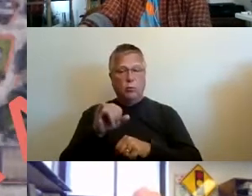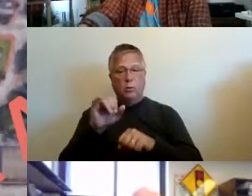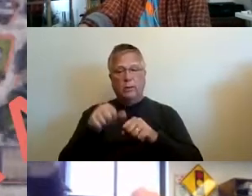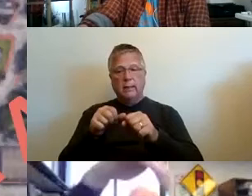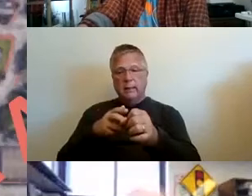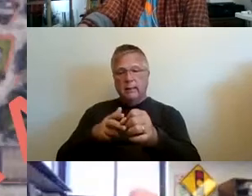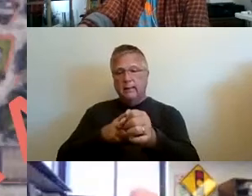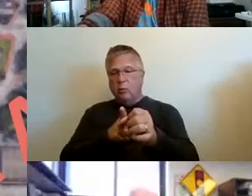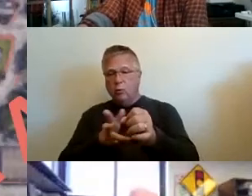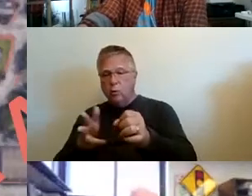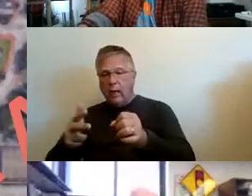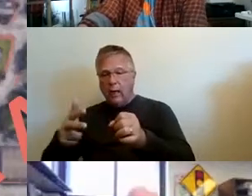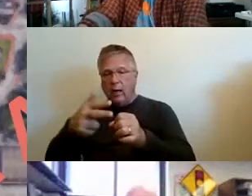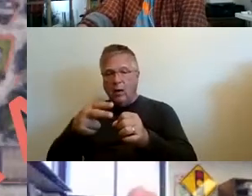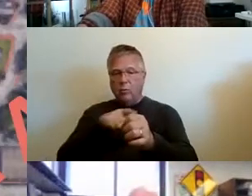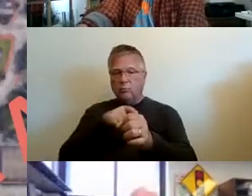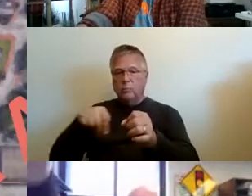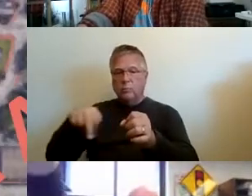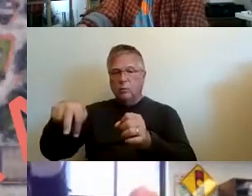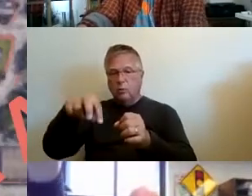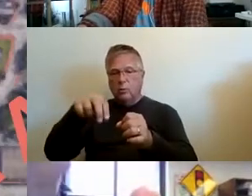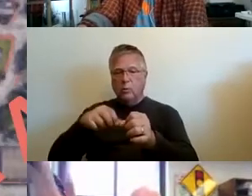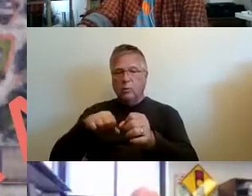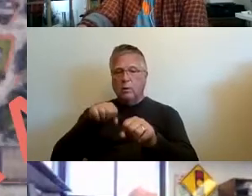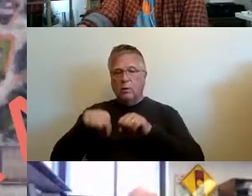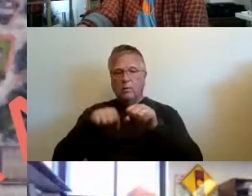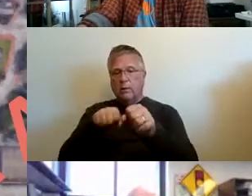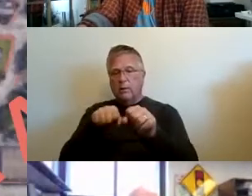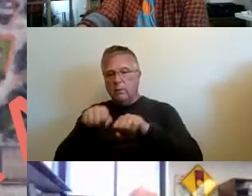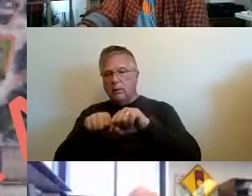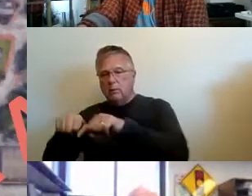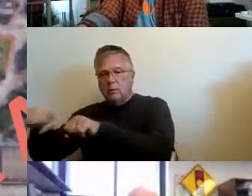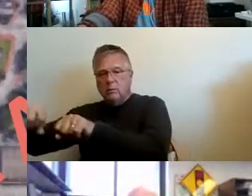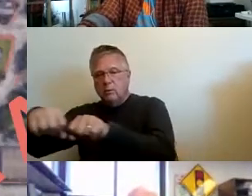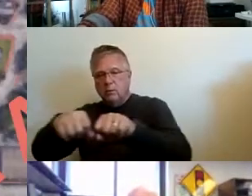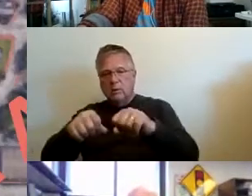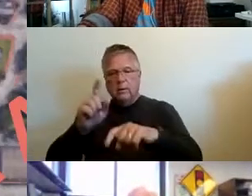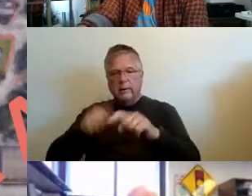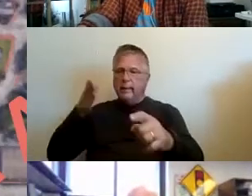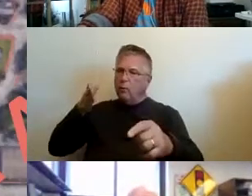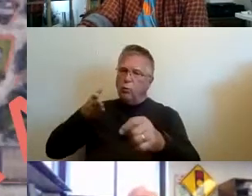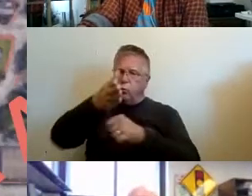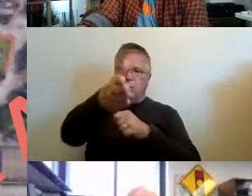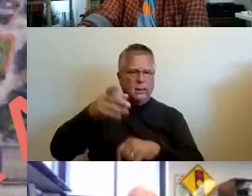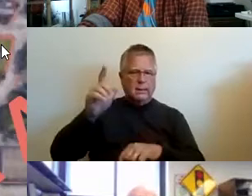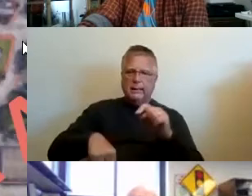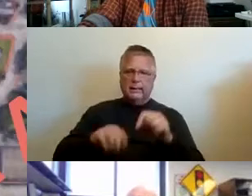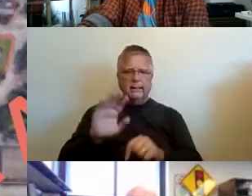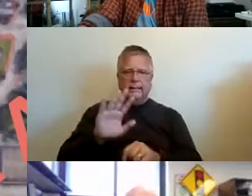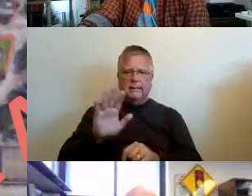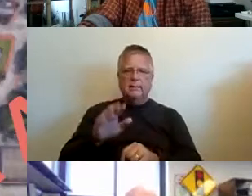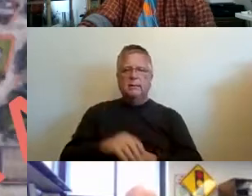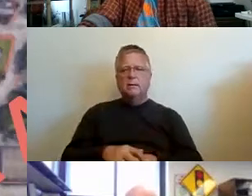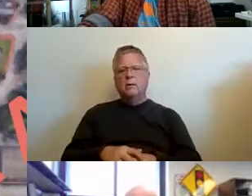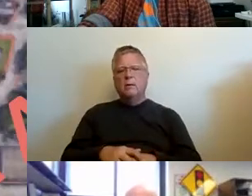negotiate around the circle to make left-hand turns and to continue through. They can't just simply speed right through the intersection. We have